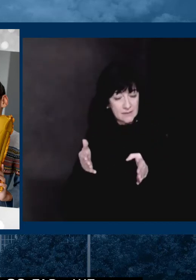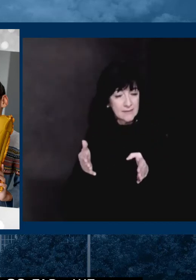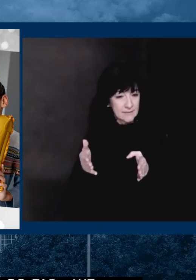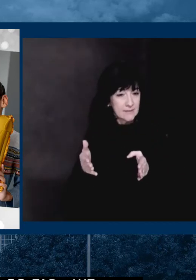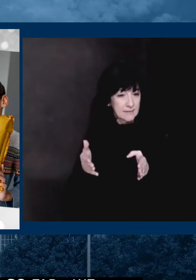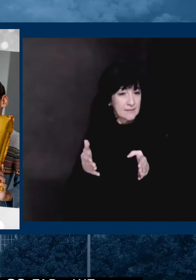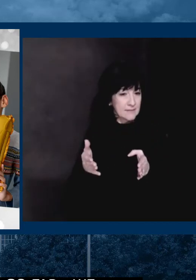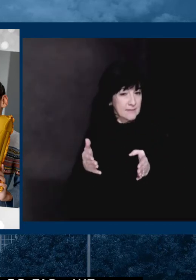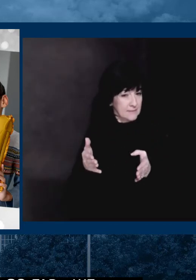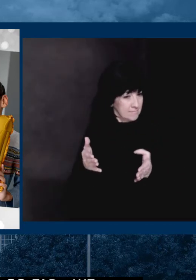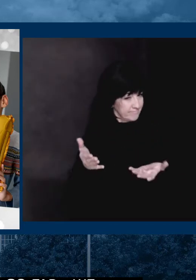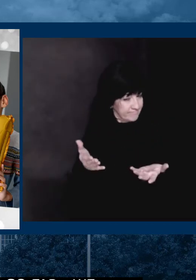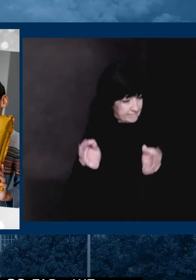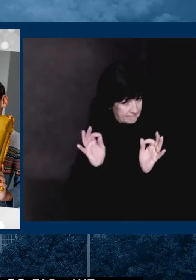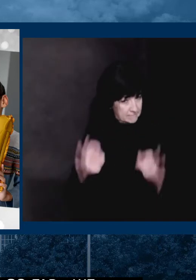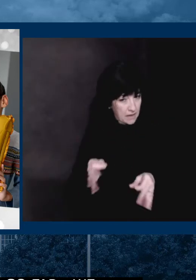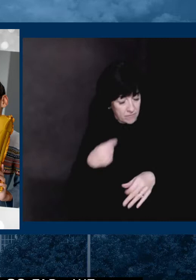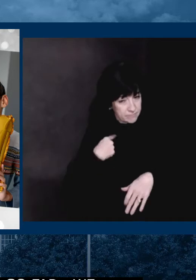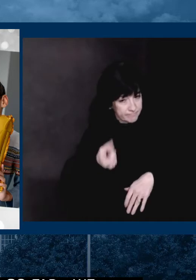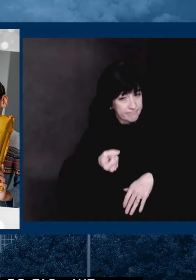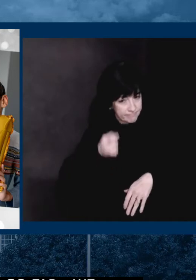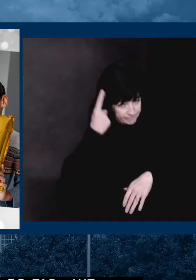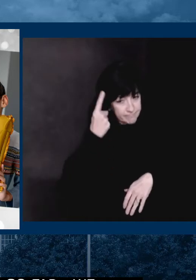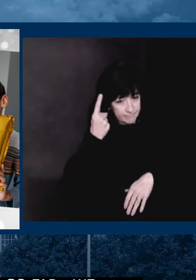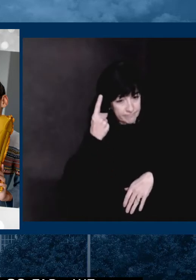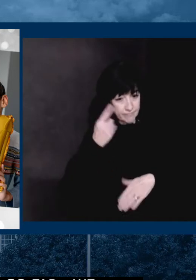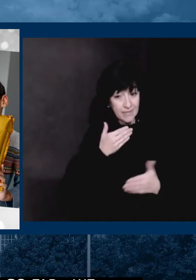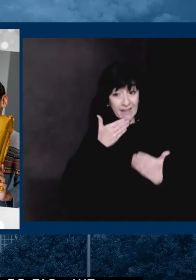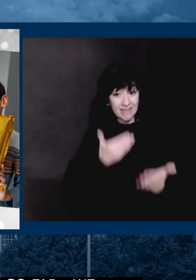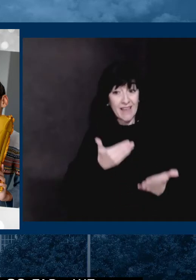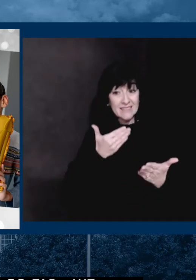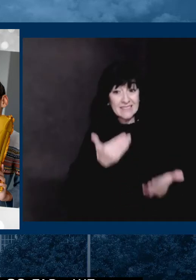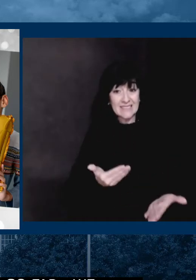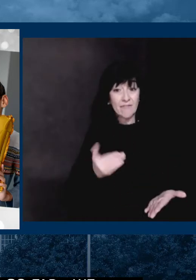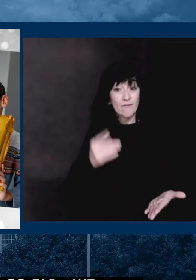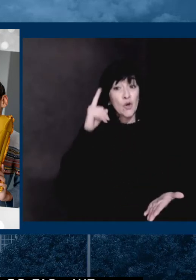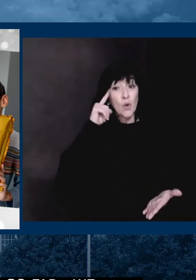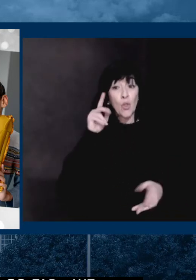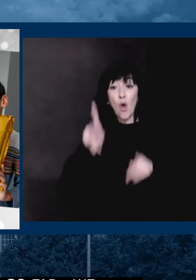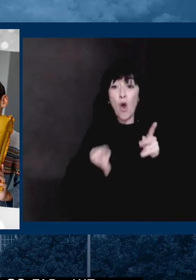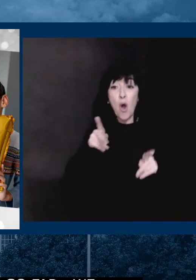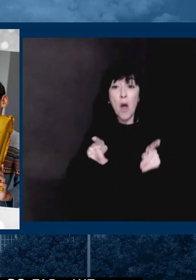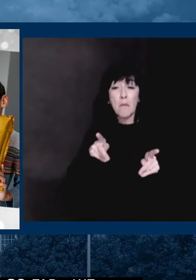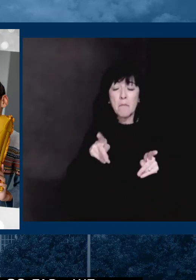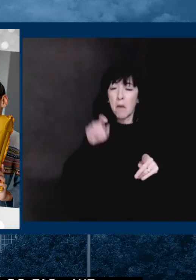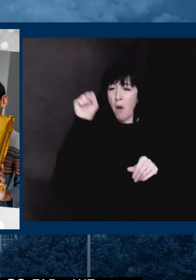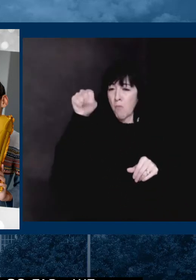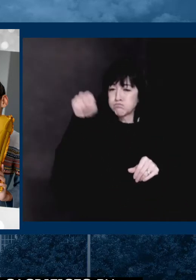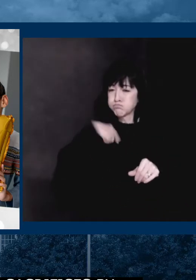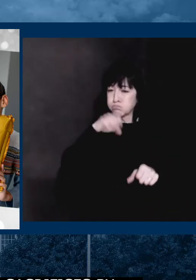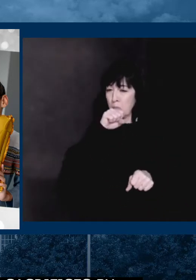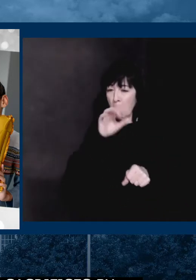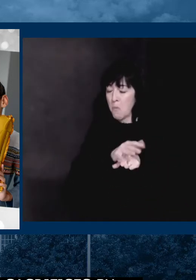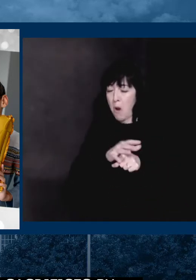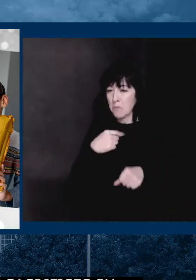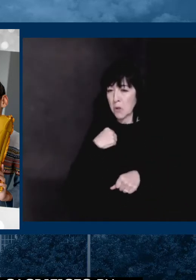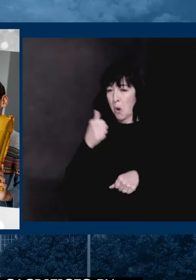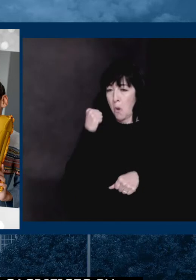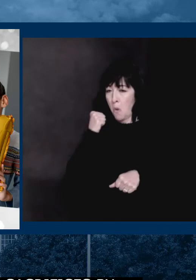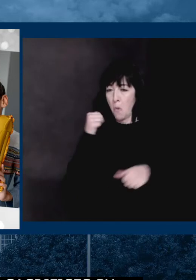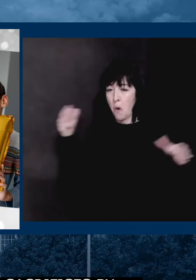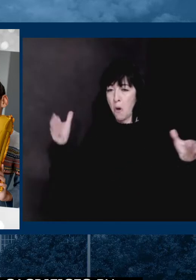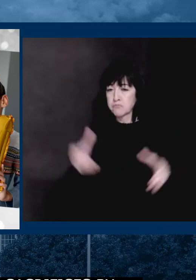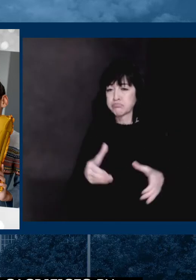on Thanksgiving, we're concerned that people did spend time together. We're especially concerned about New Year's. New Year's